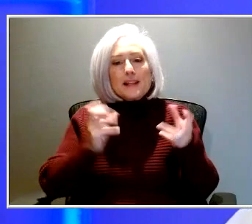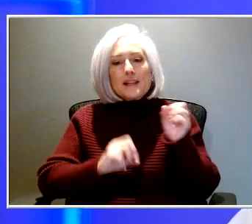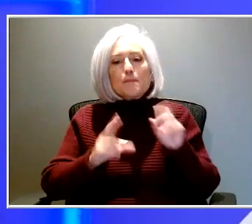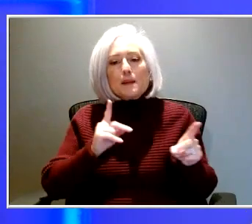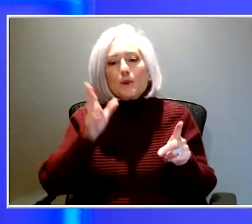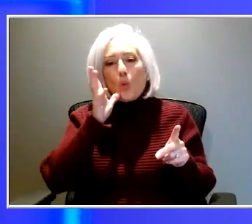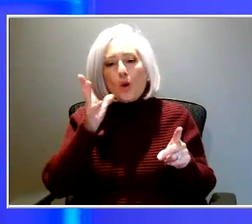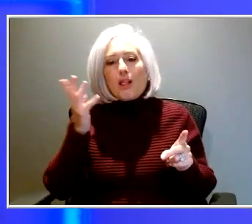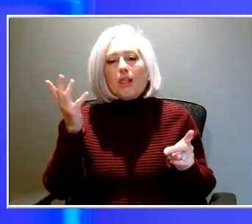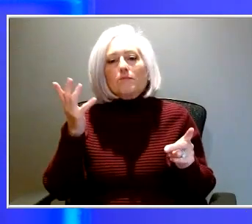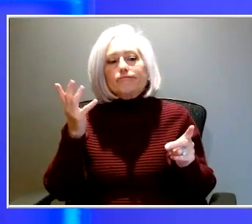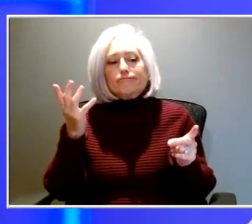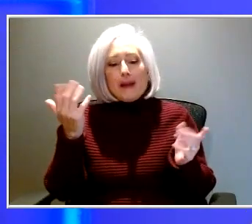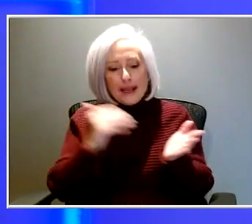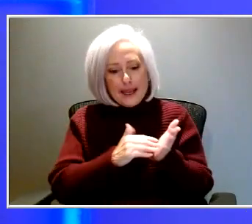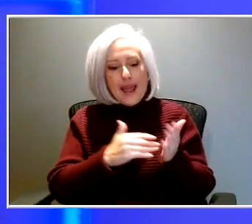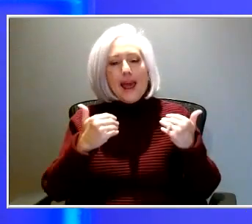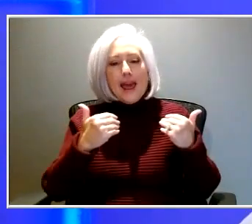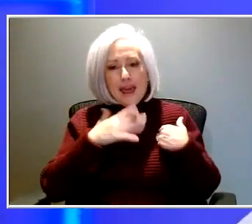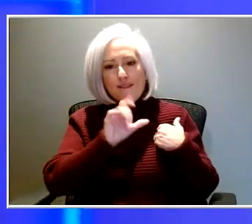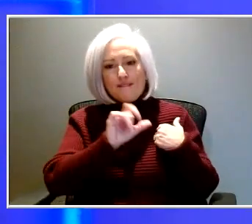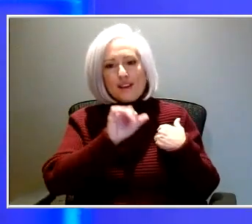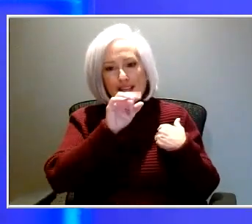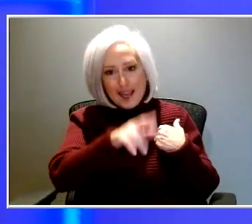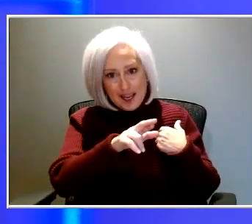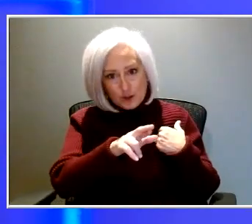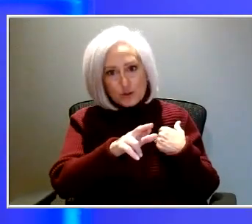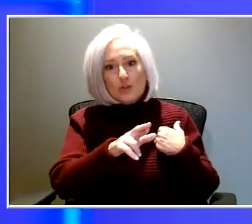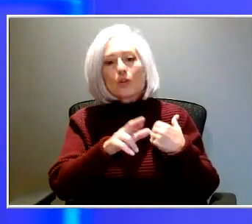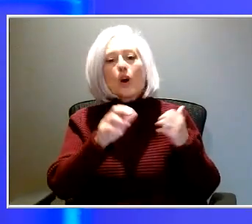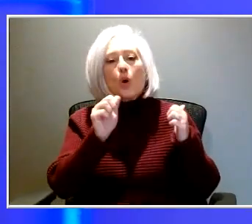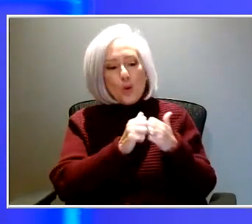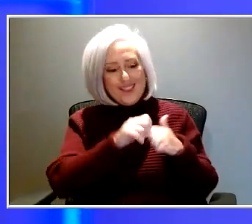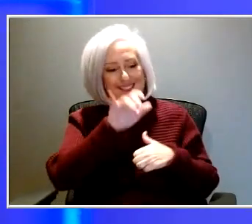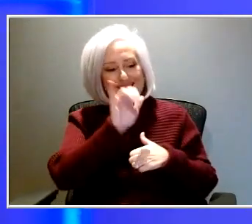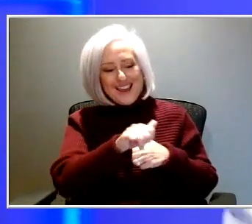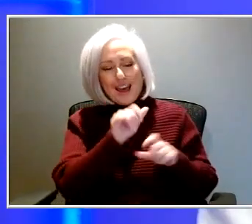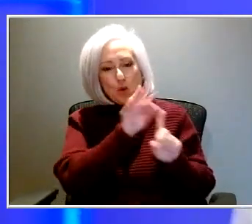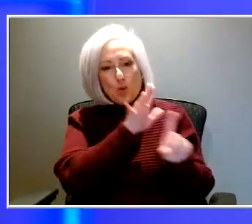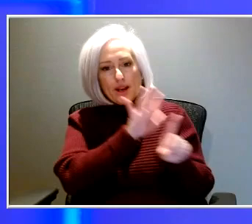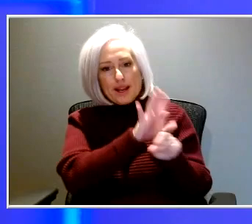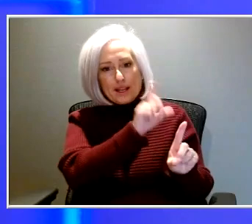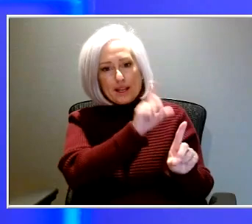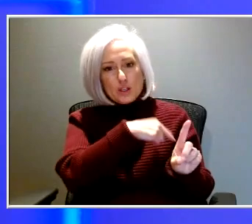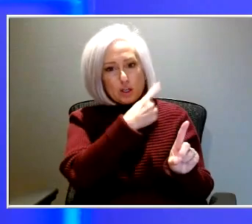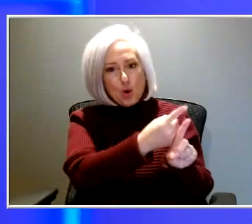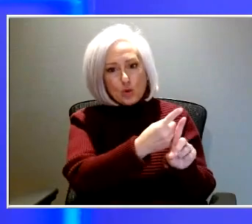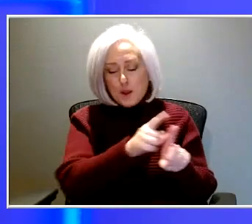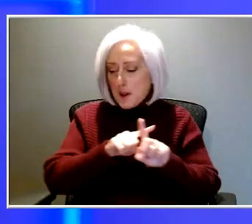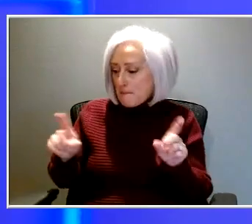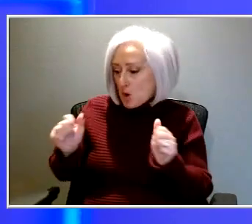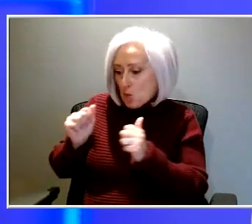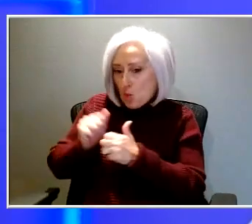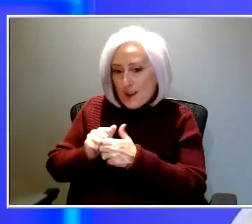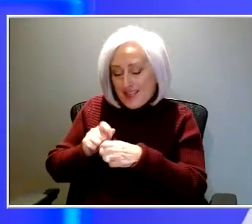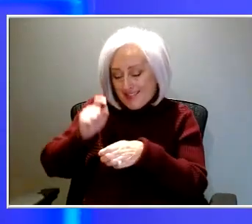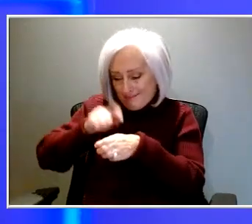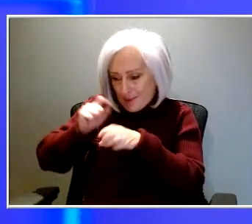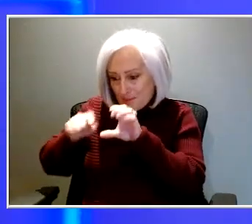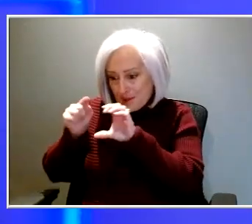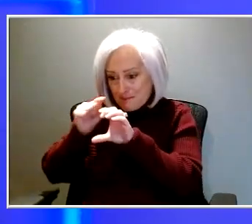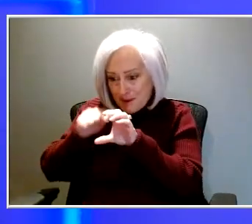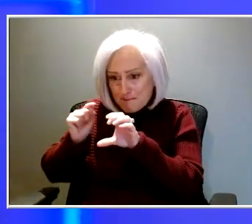add brachytherapy, the seeds on top of radiation, because it's so focused, it kills the tumor directly, that cure rate goes from 55